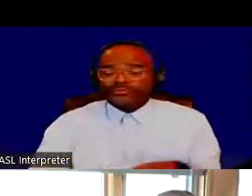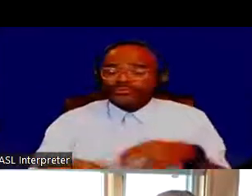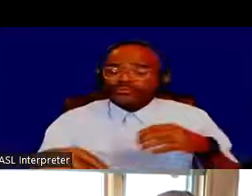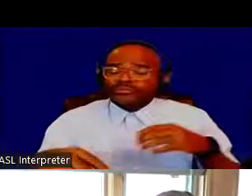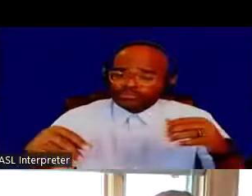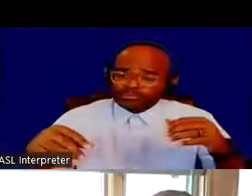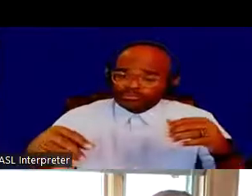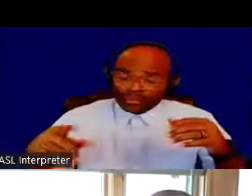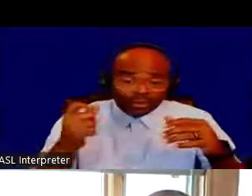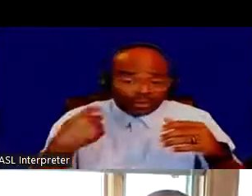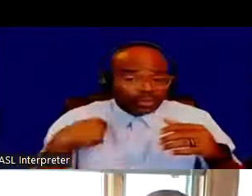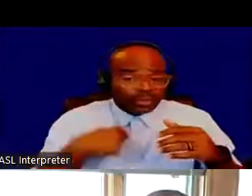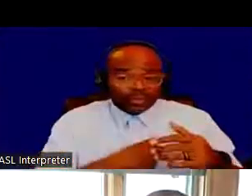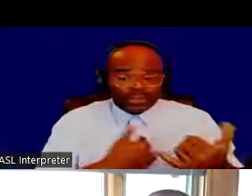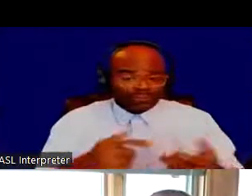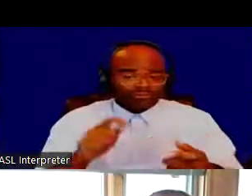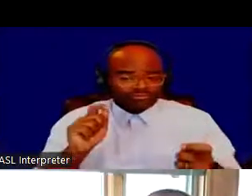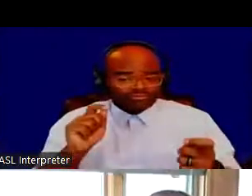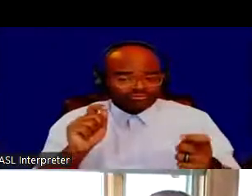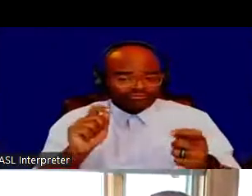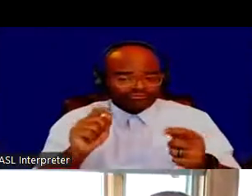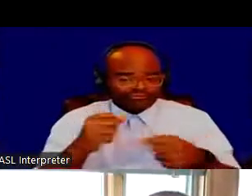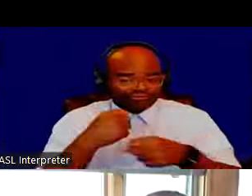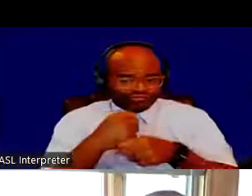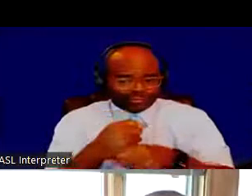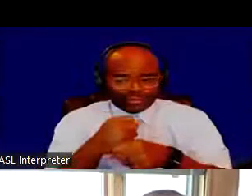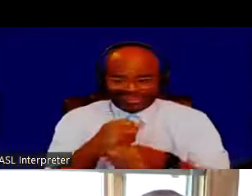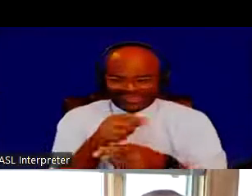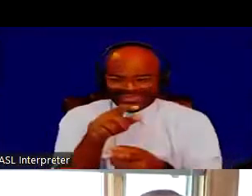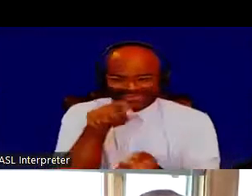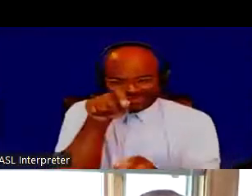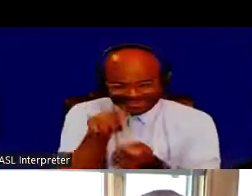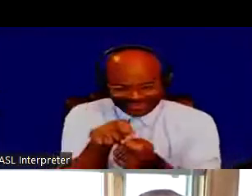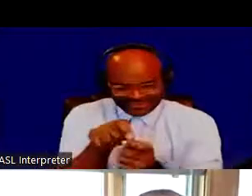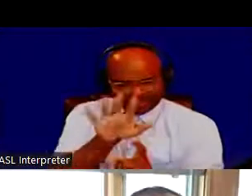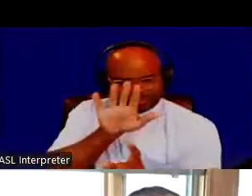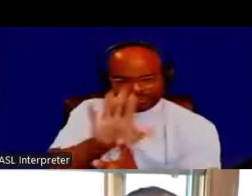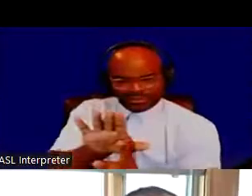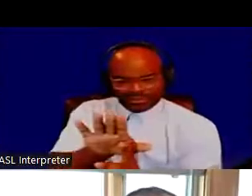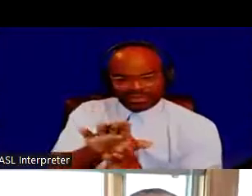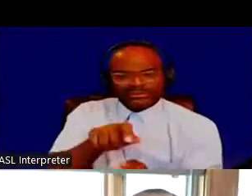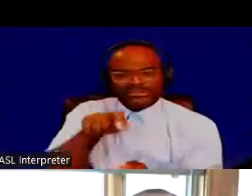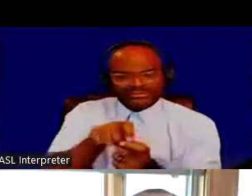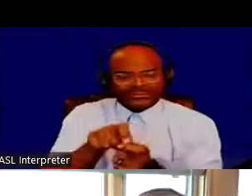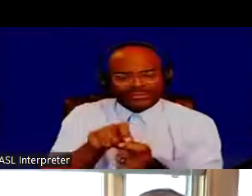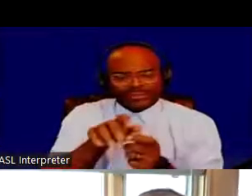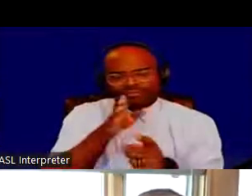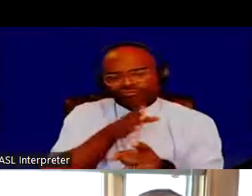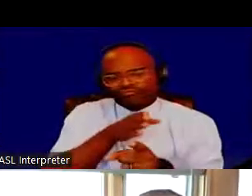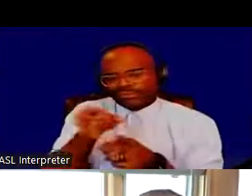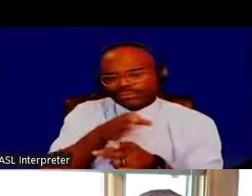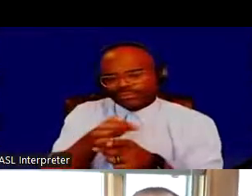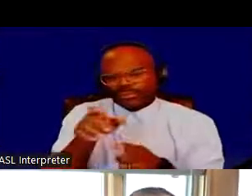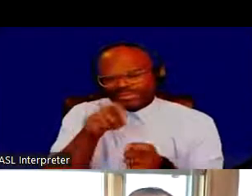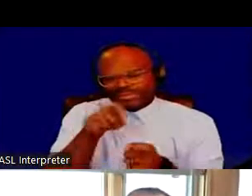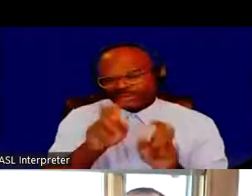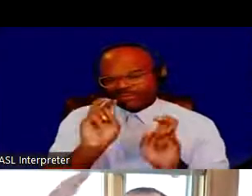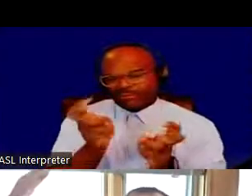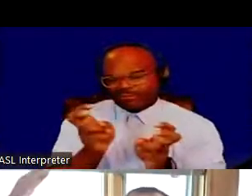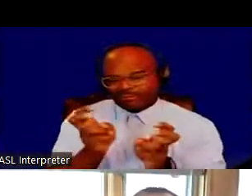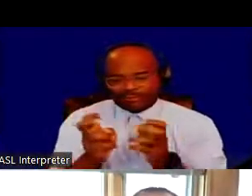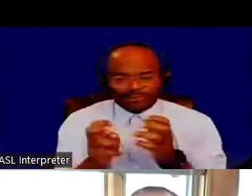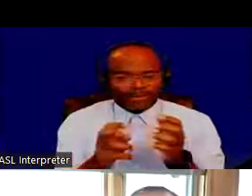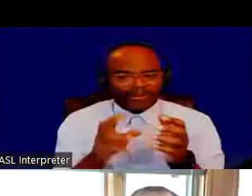we're creating adaptation menus that are specific to a certain discipline or a topic within